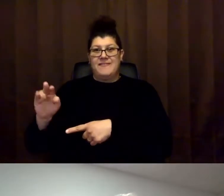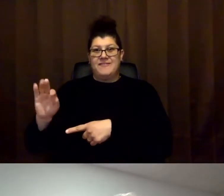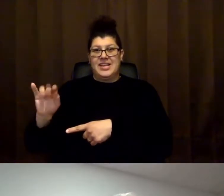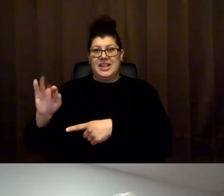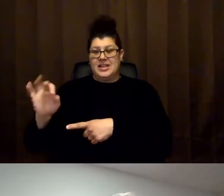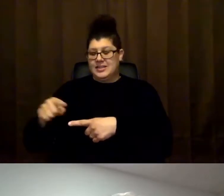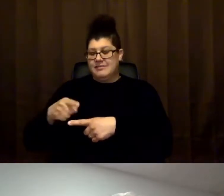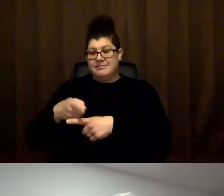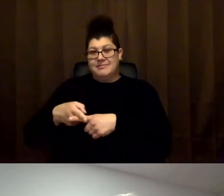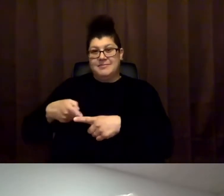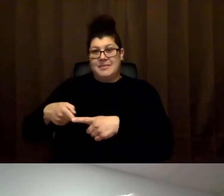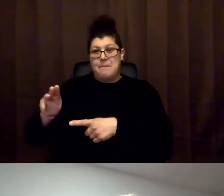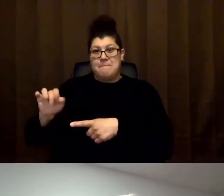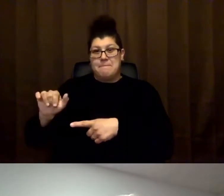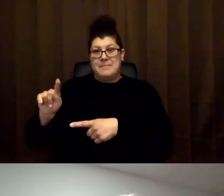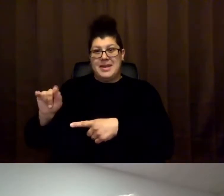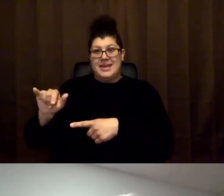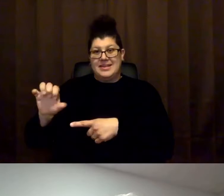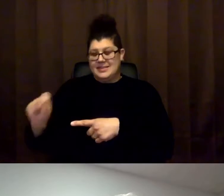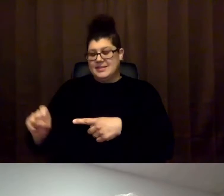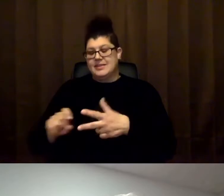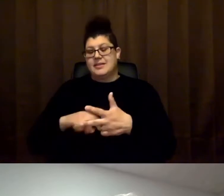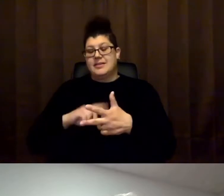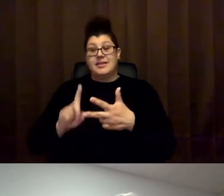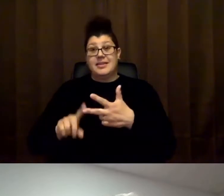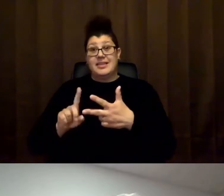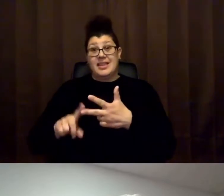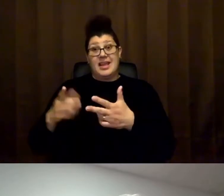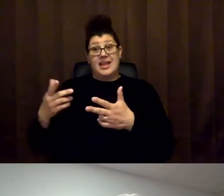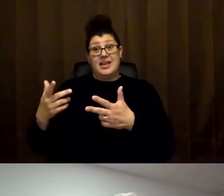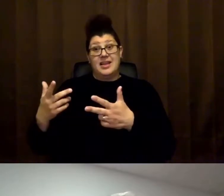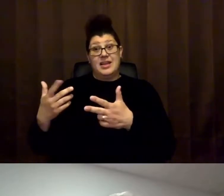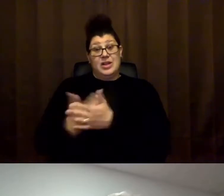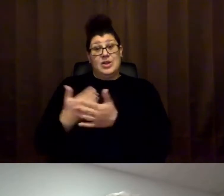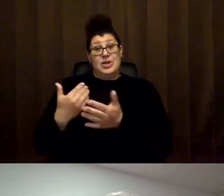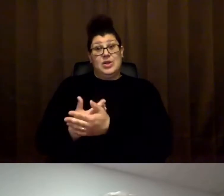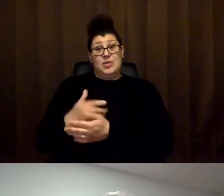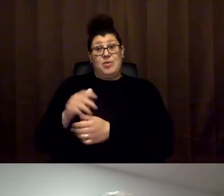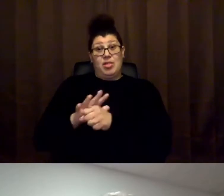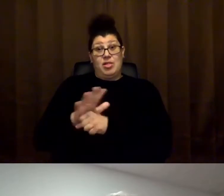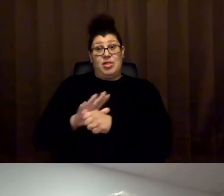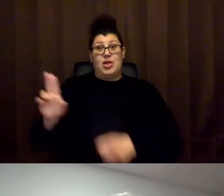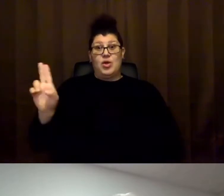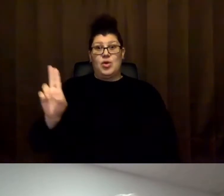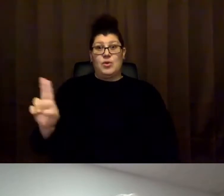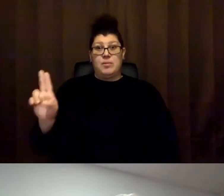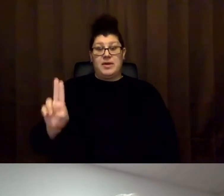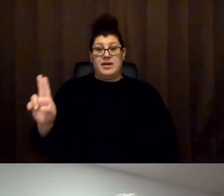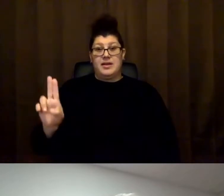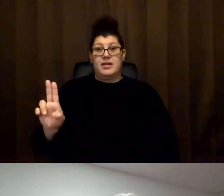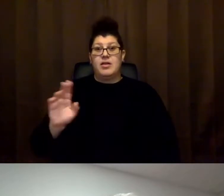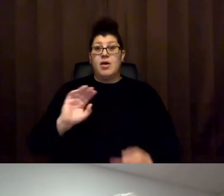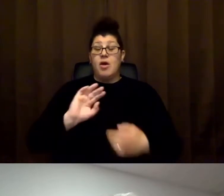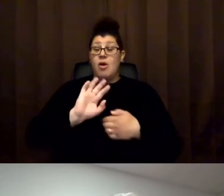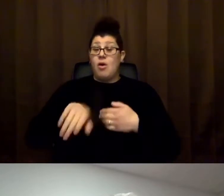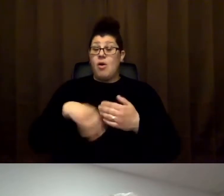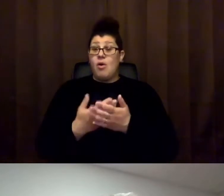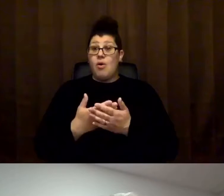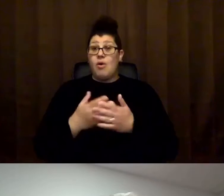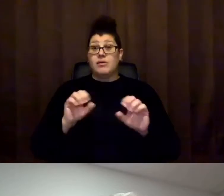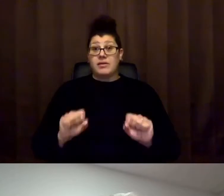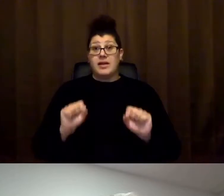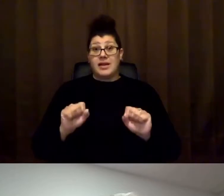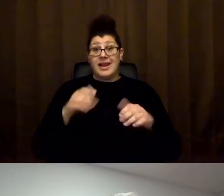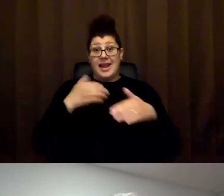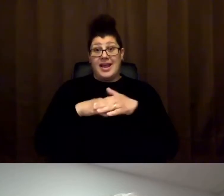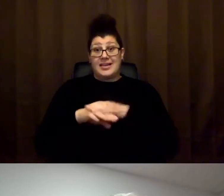building across the street. And there is a new location in Urbana, and all these locations can be accessed with a simple